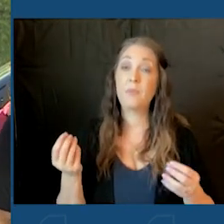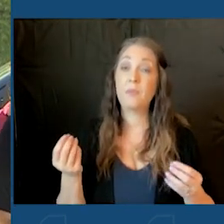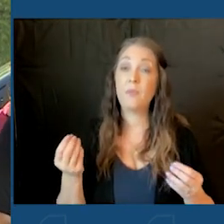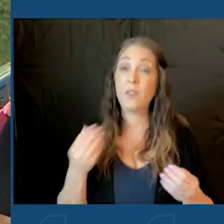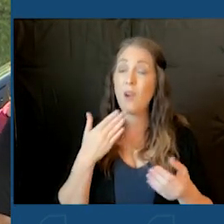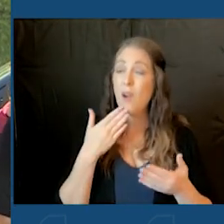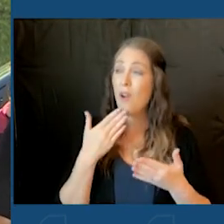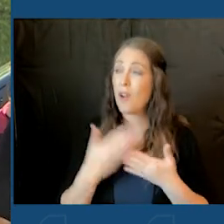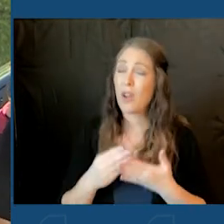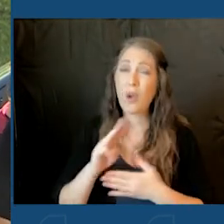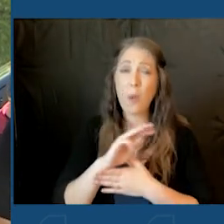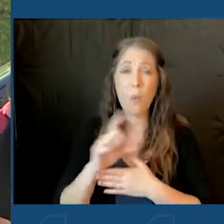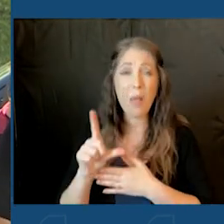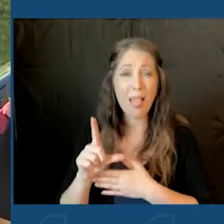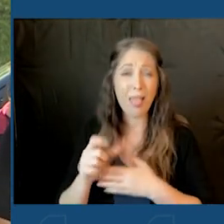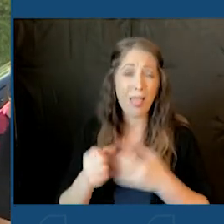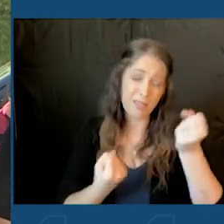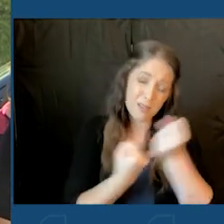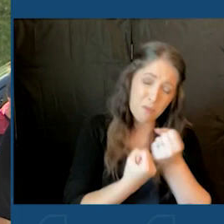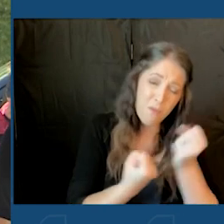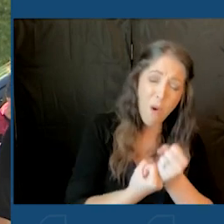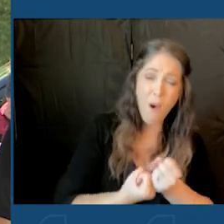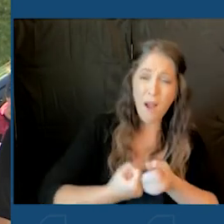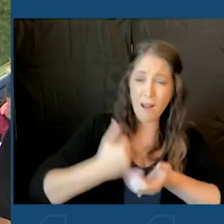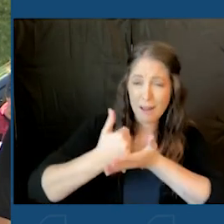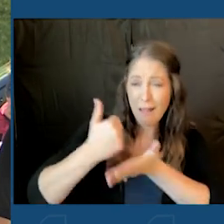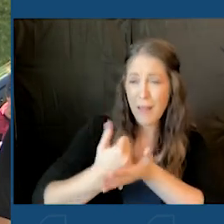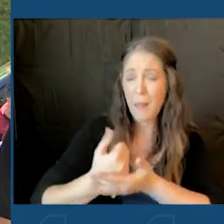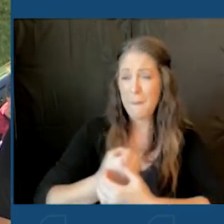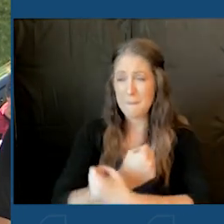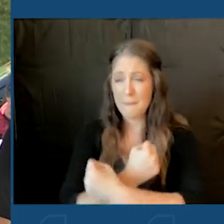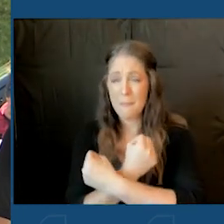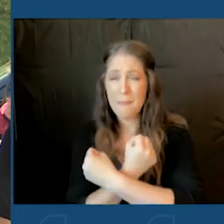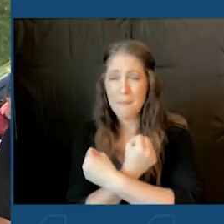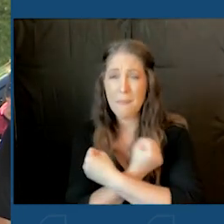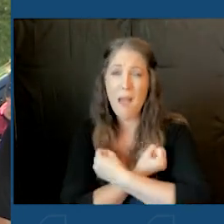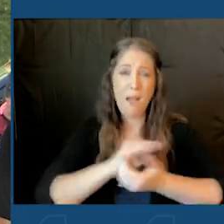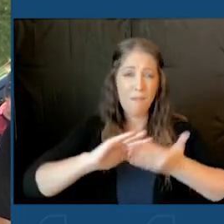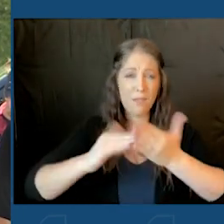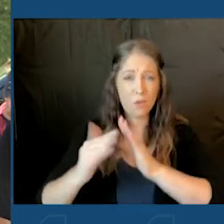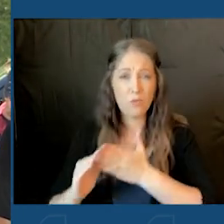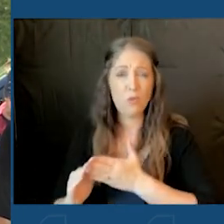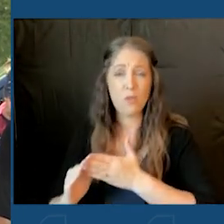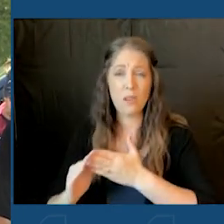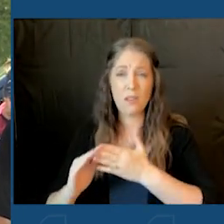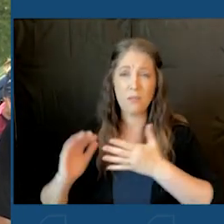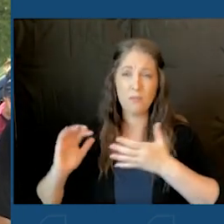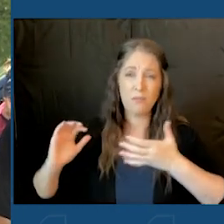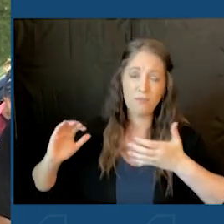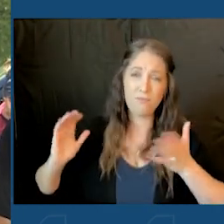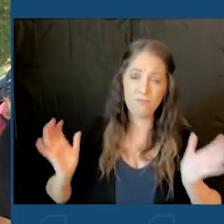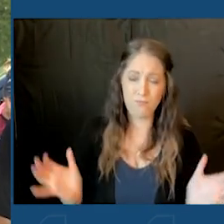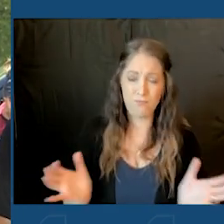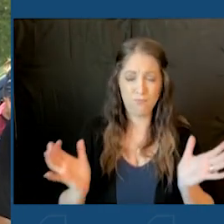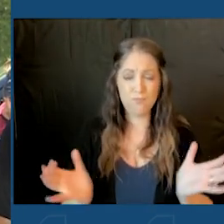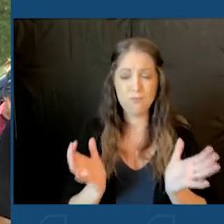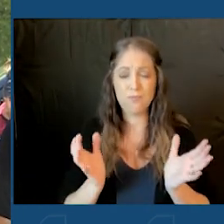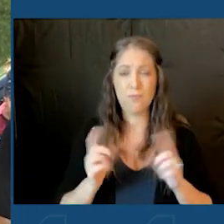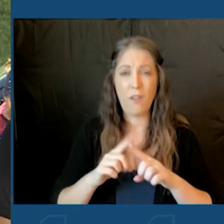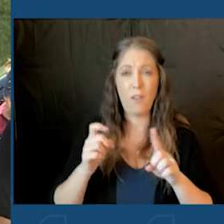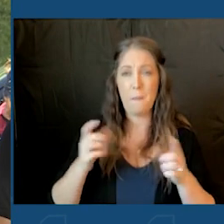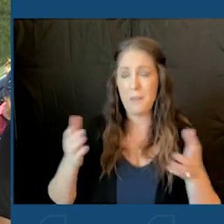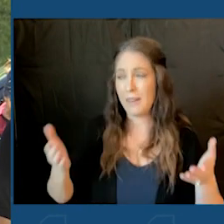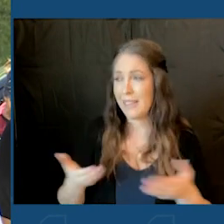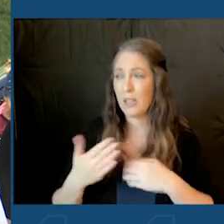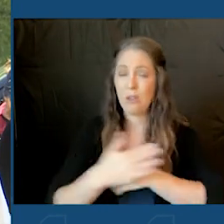goodwill and support and love and community coming to this site from Ellenville, from the county,